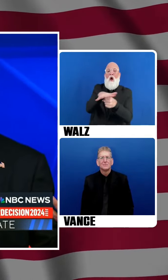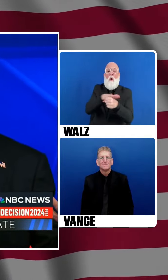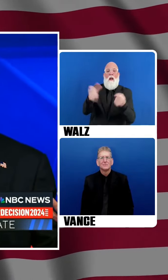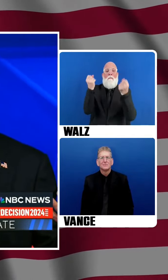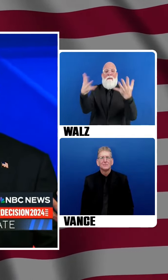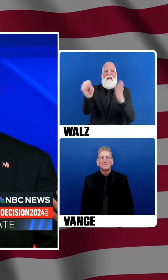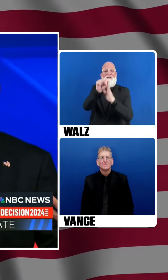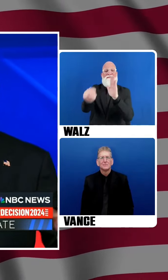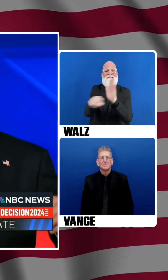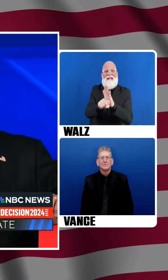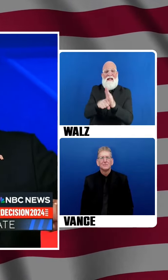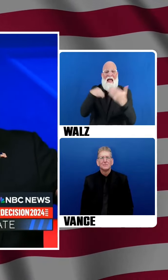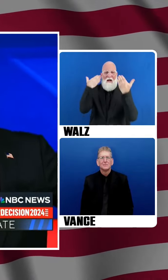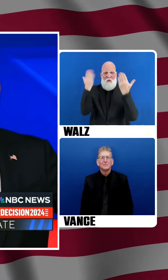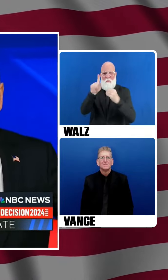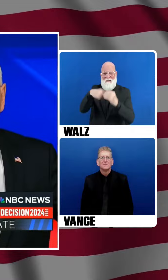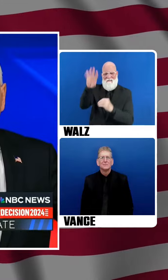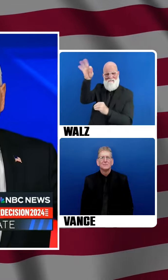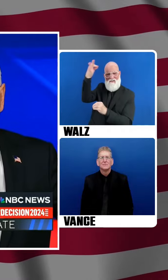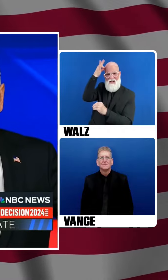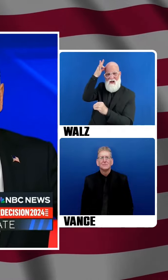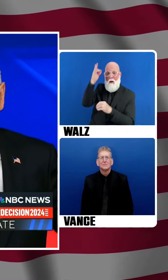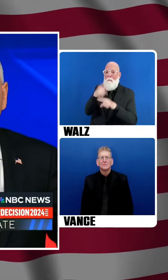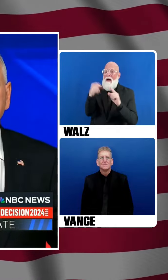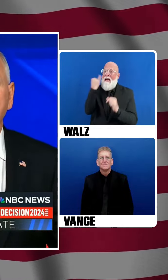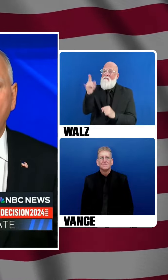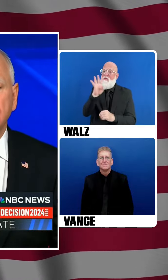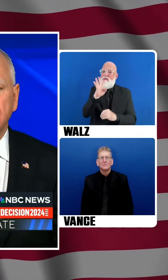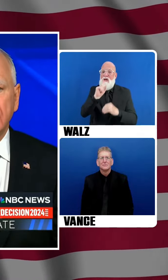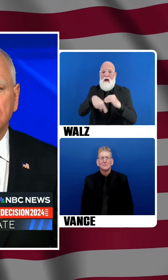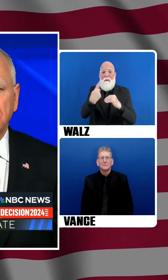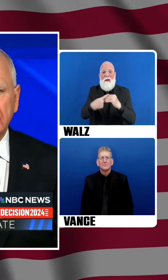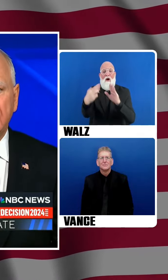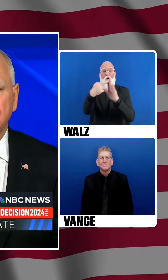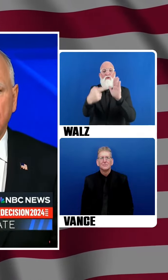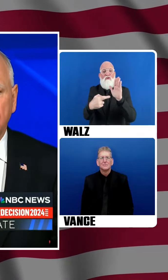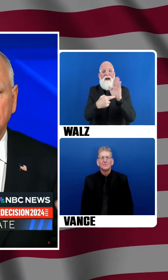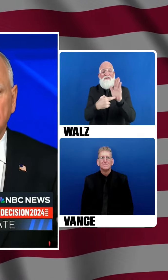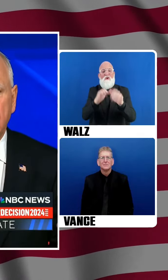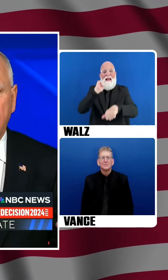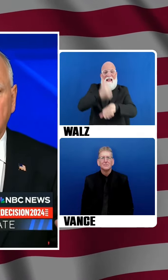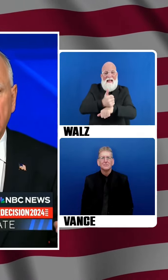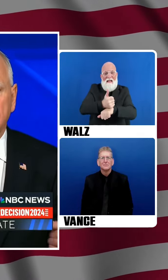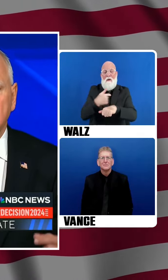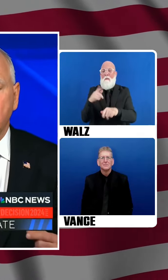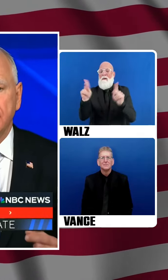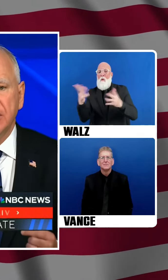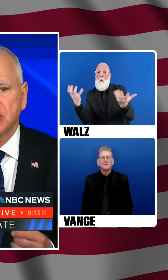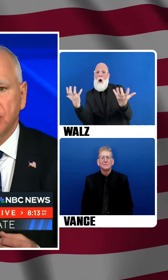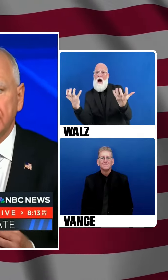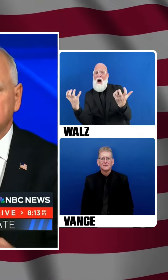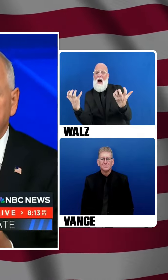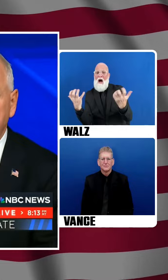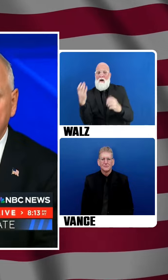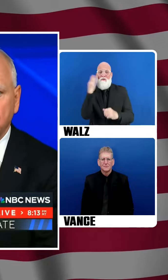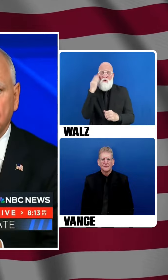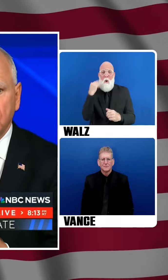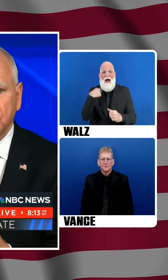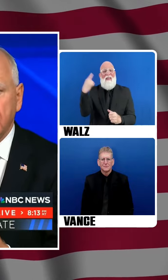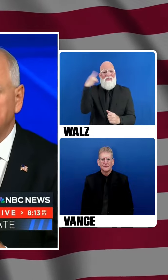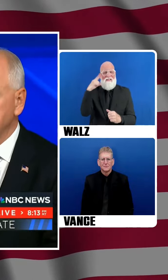we talk regulations, people think they can get rid of them. I think you want to be able to get out of your house in a fire. I think you want to make sure